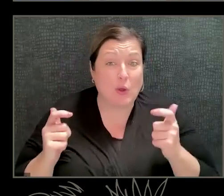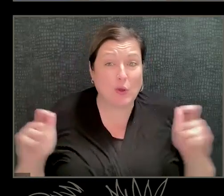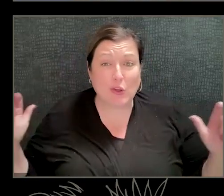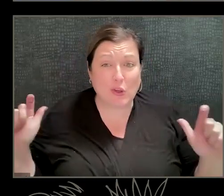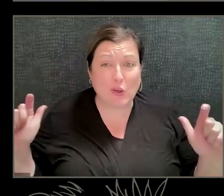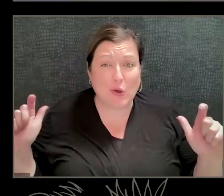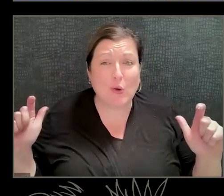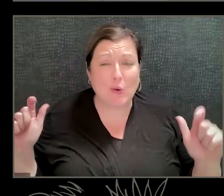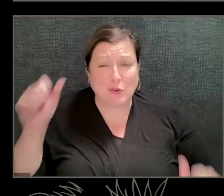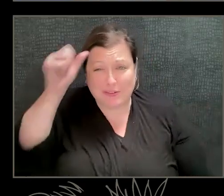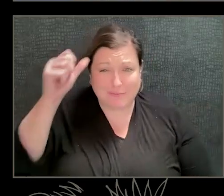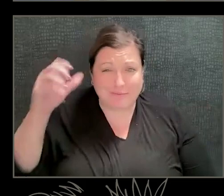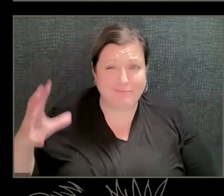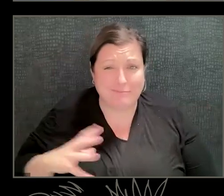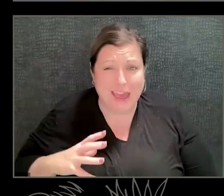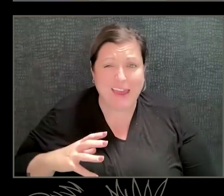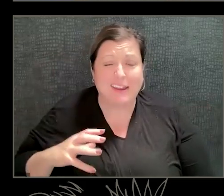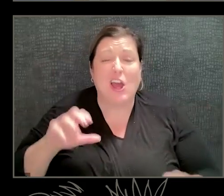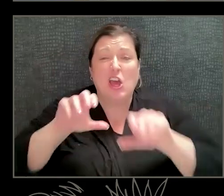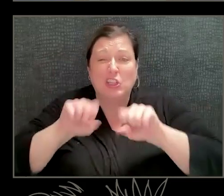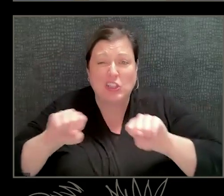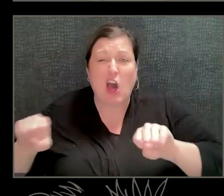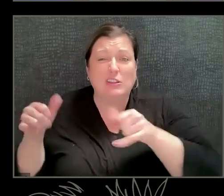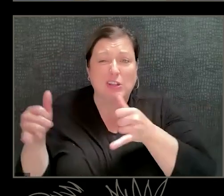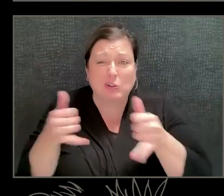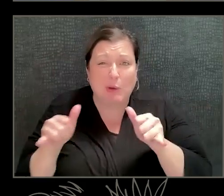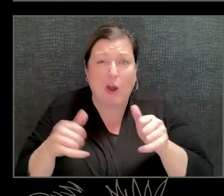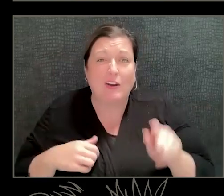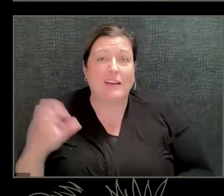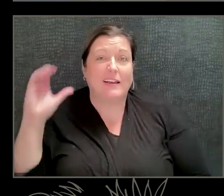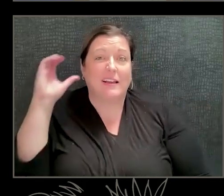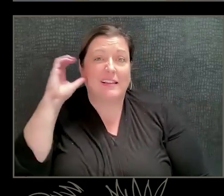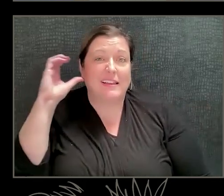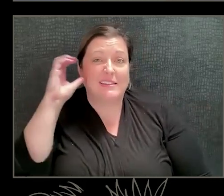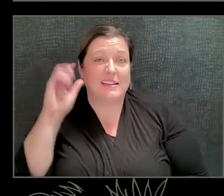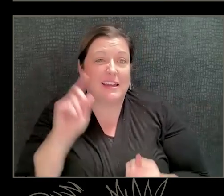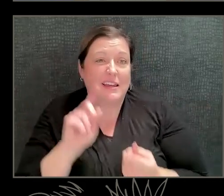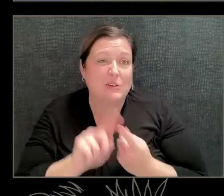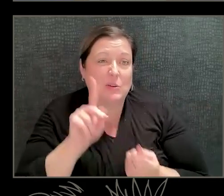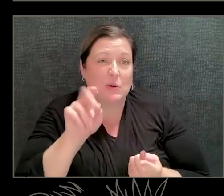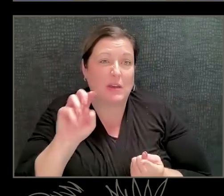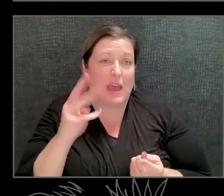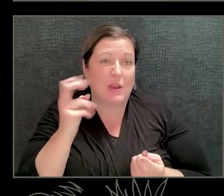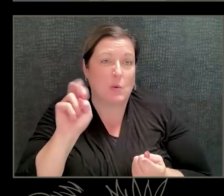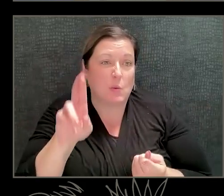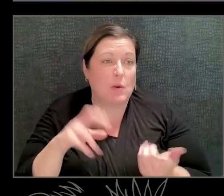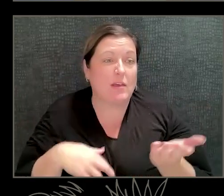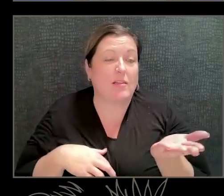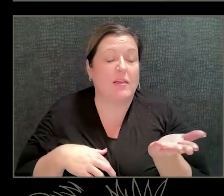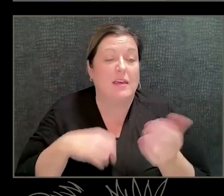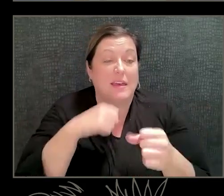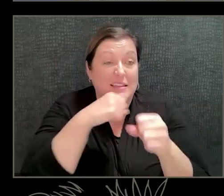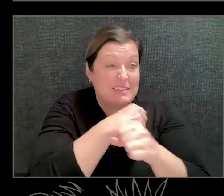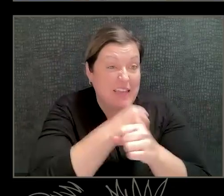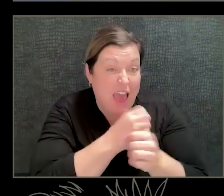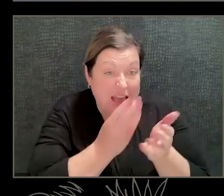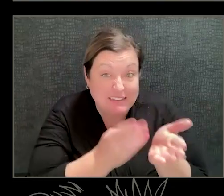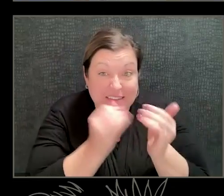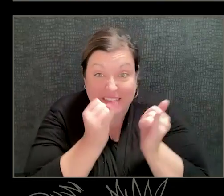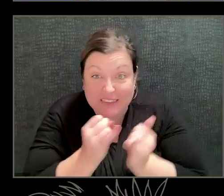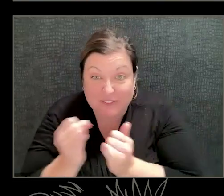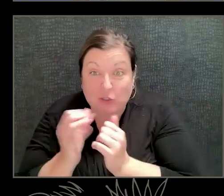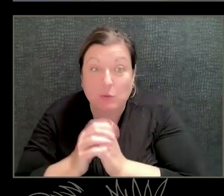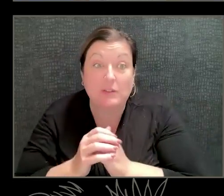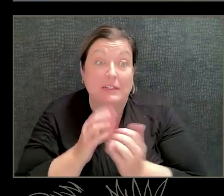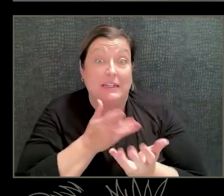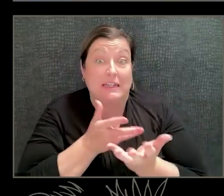party. 94% dudes are listening to Ken Wheeler. We've got data visualizations for his stats. Obviously, it's interactive. You